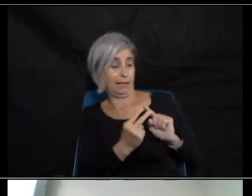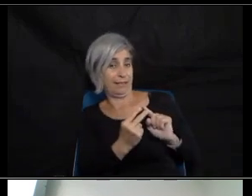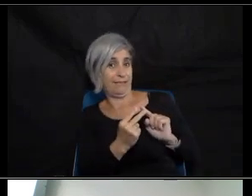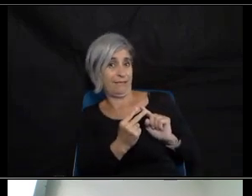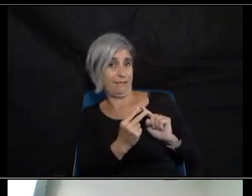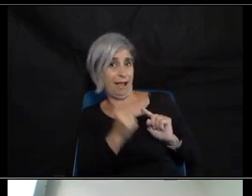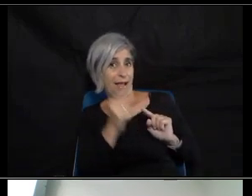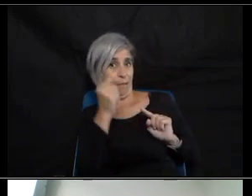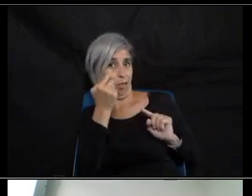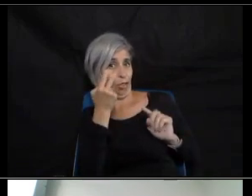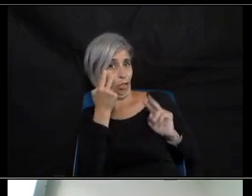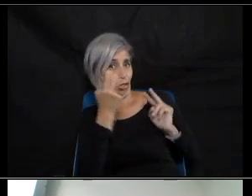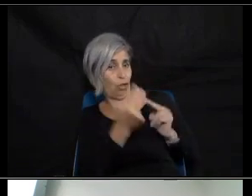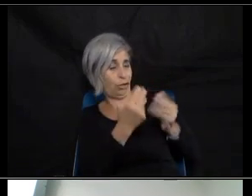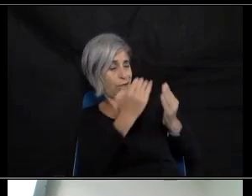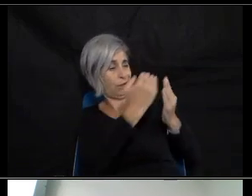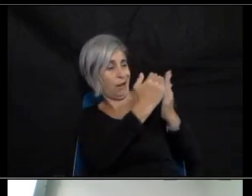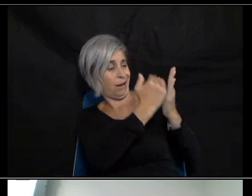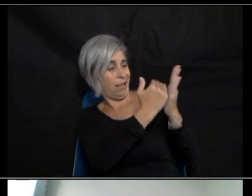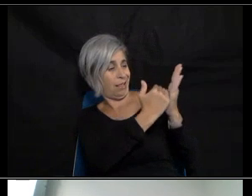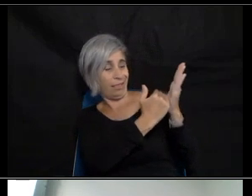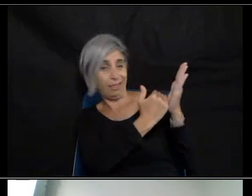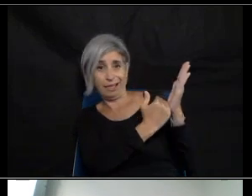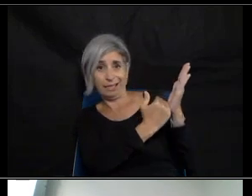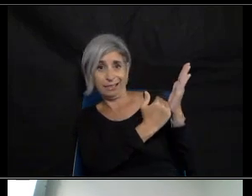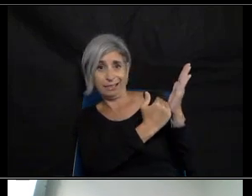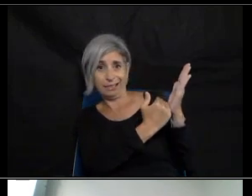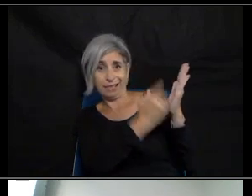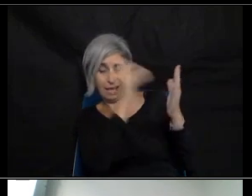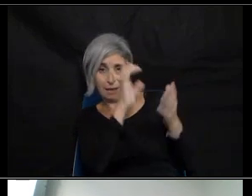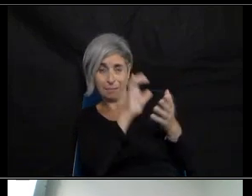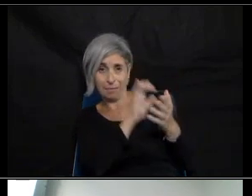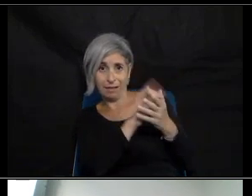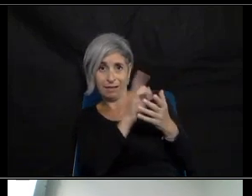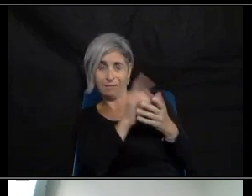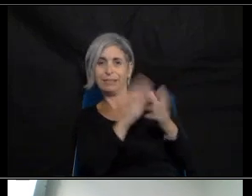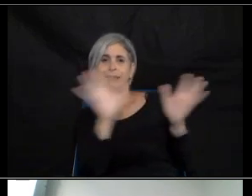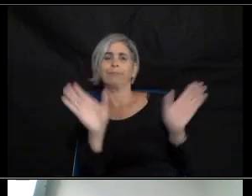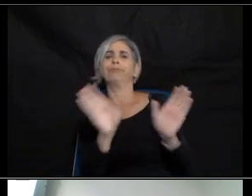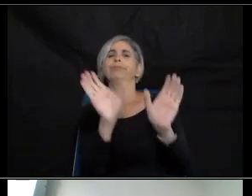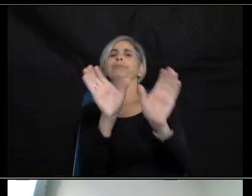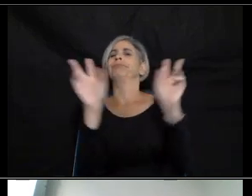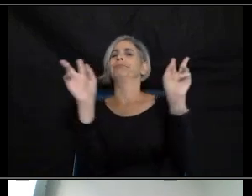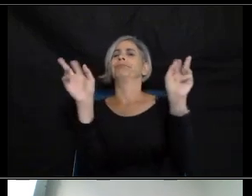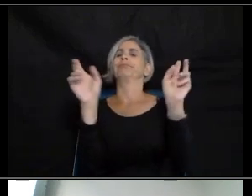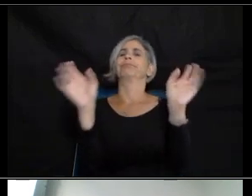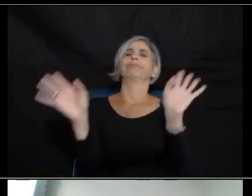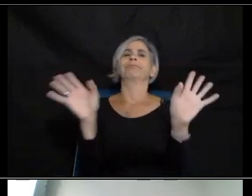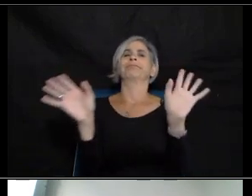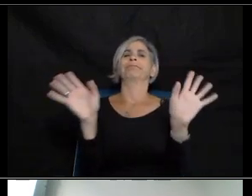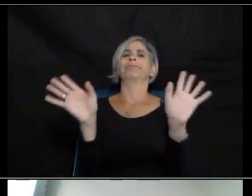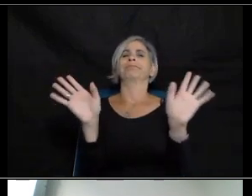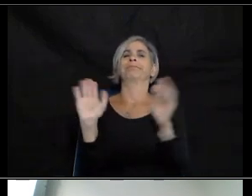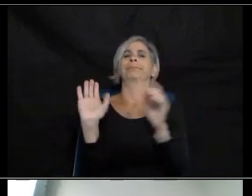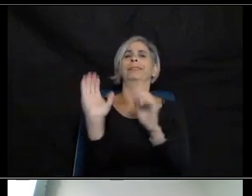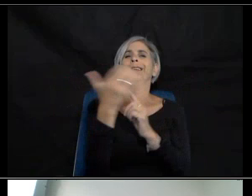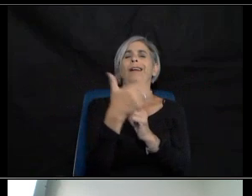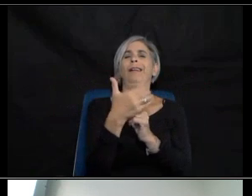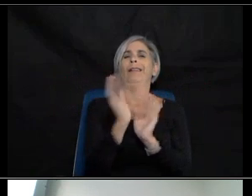a list of things meant, I do believe this is window dressing. why are we giving money to